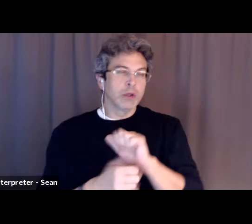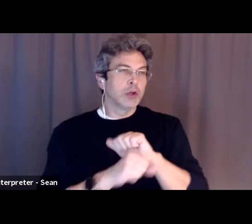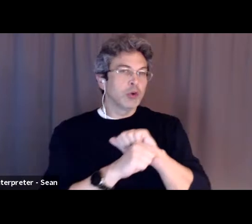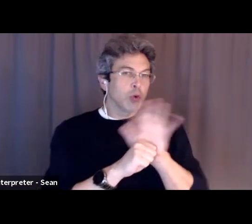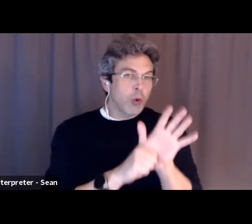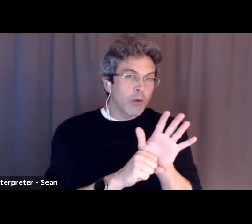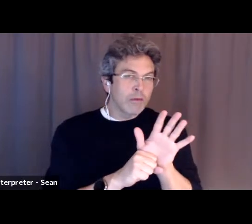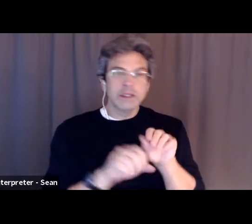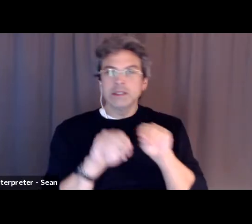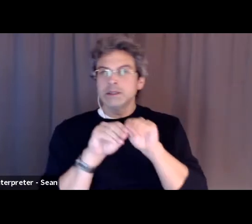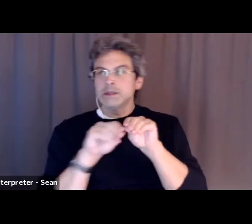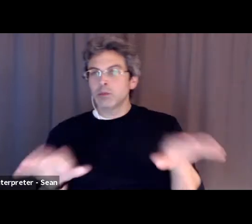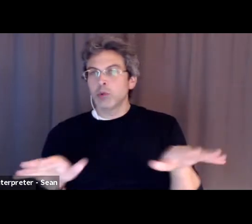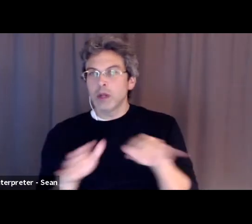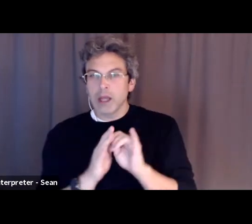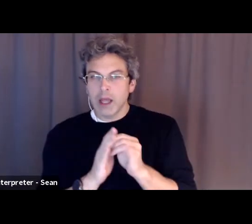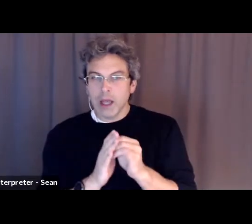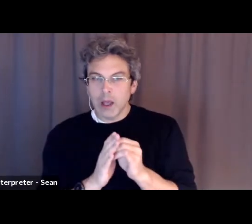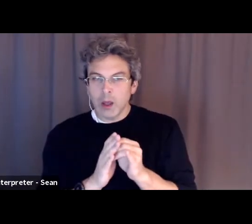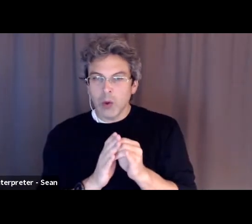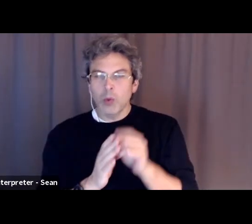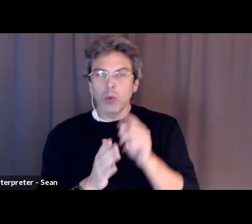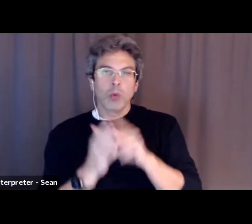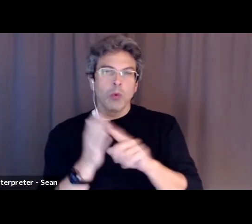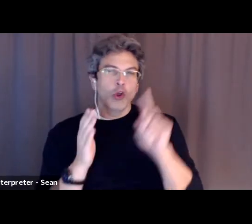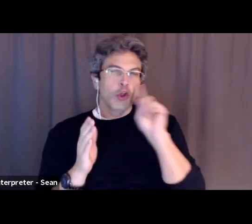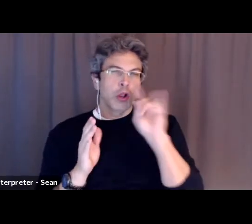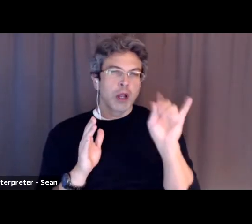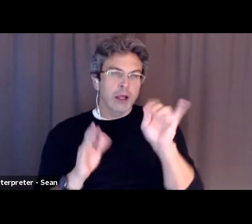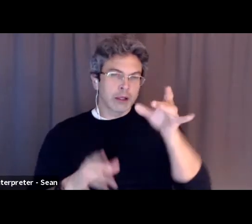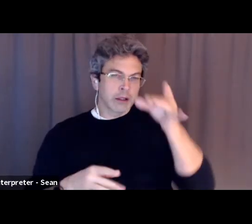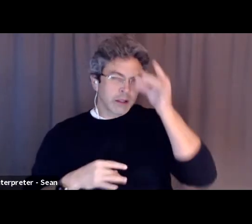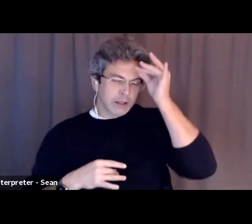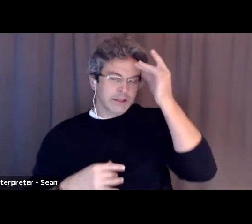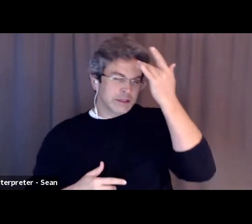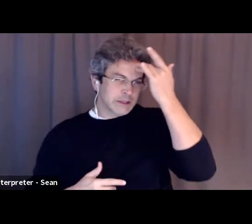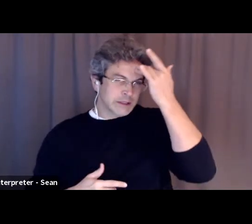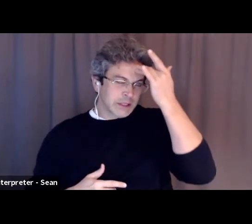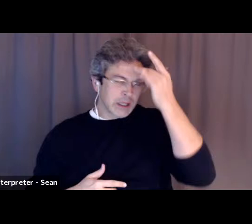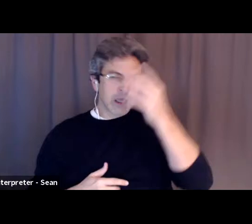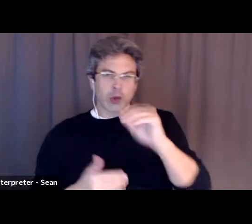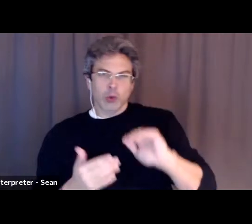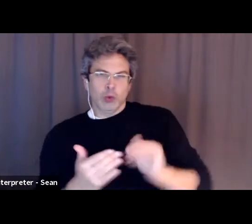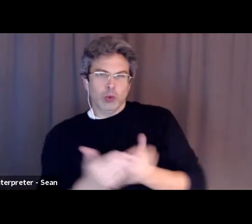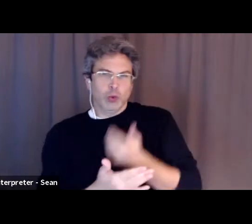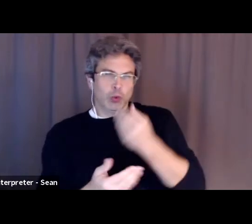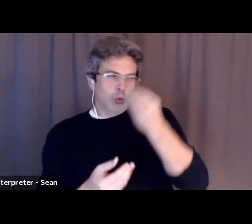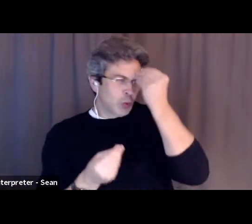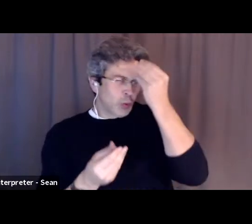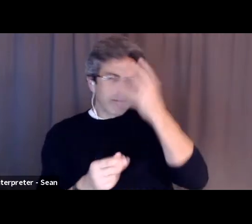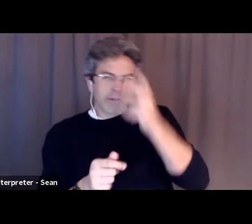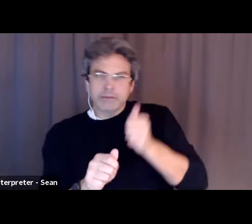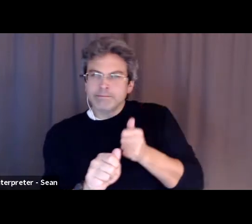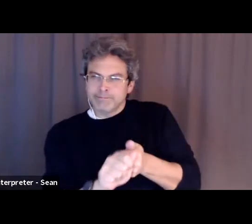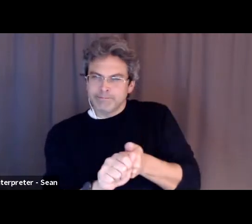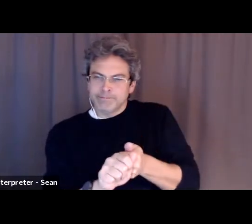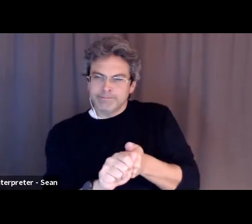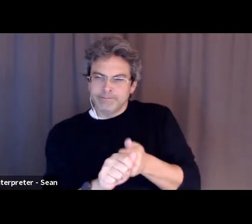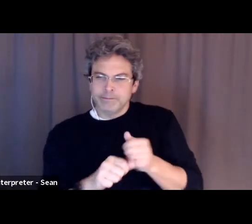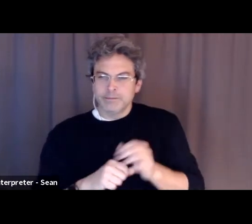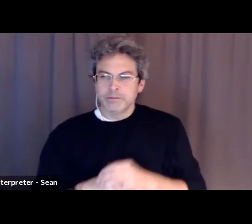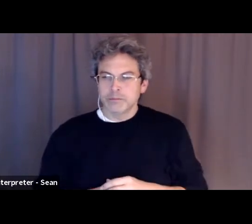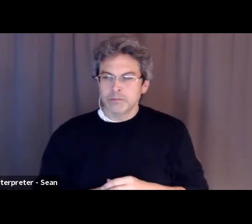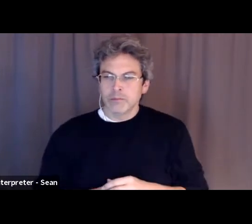it spreads, symptoms, and the most up-to-date information. She'll cover